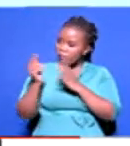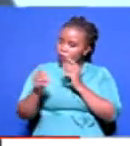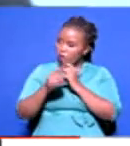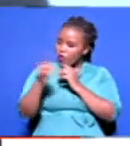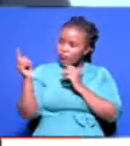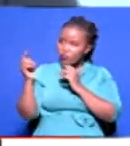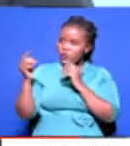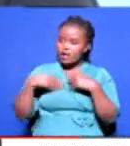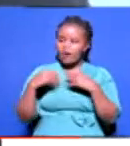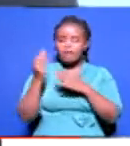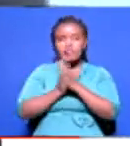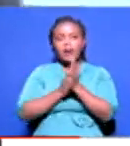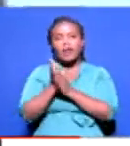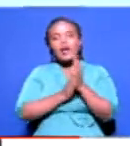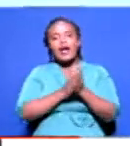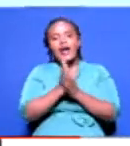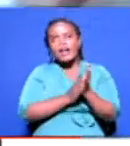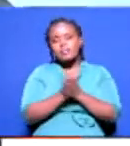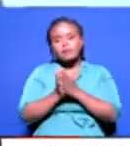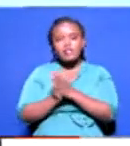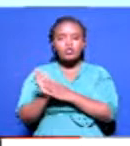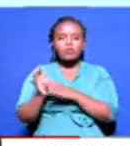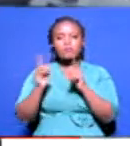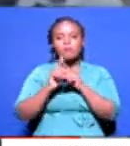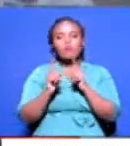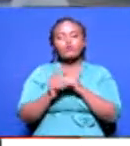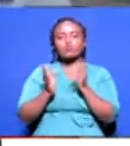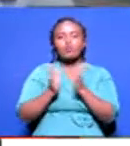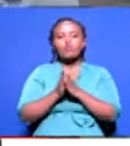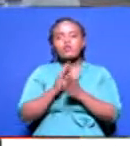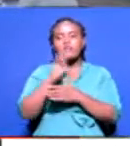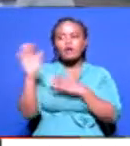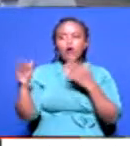aspirations and excitement of all Kenyans.